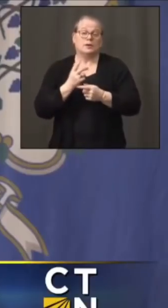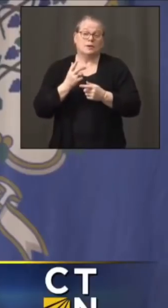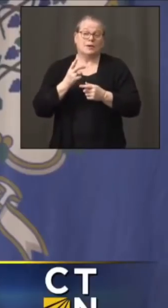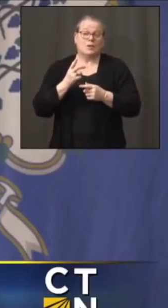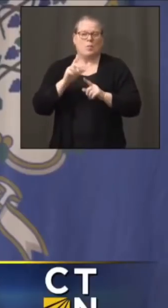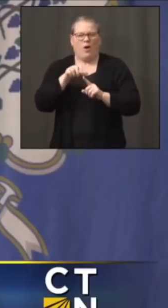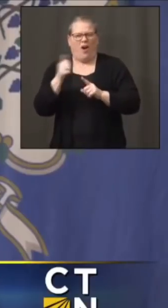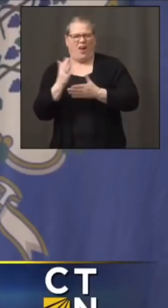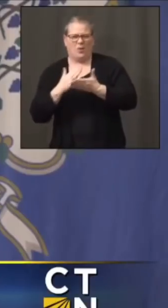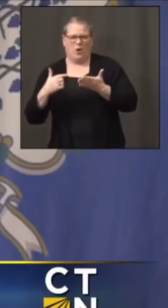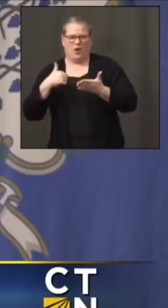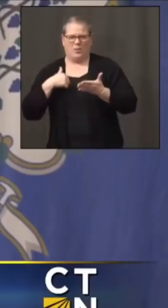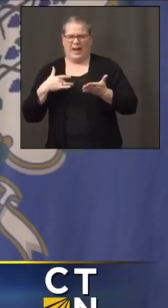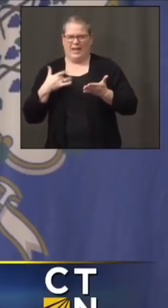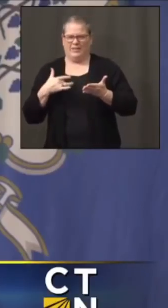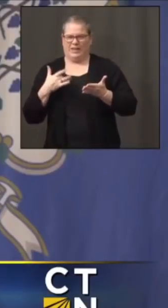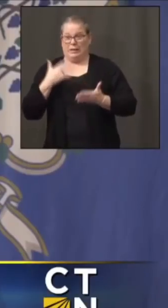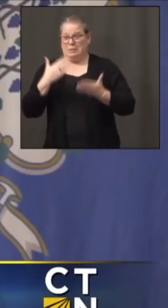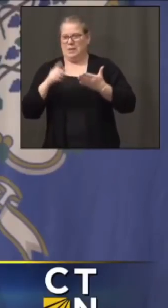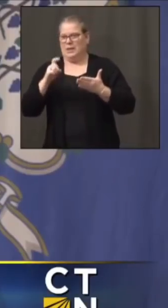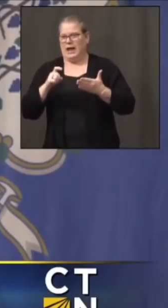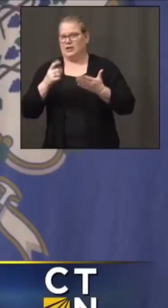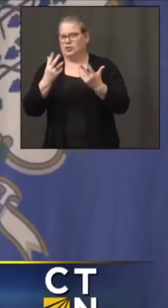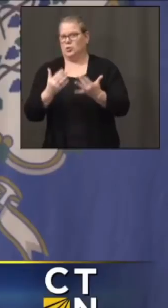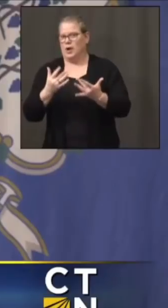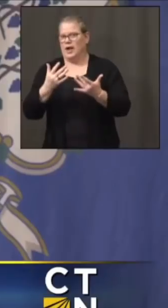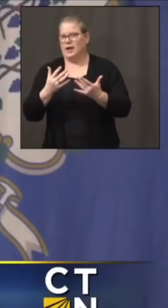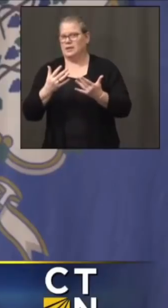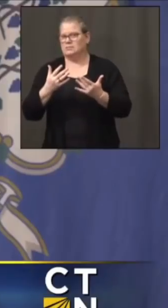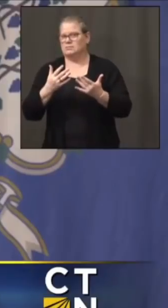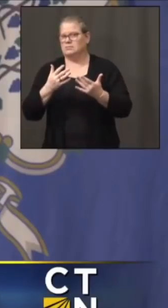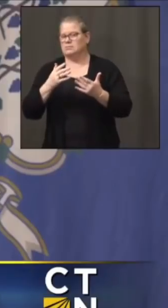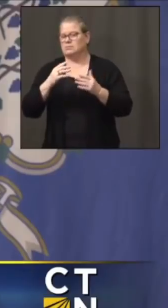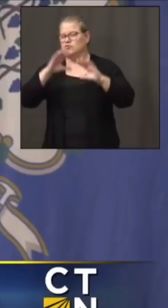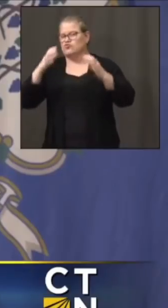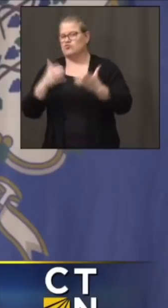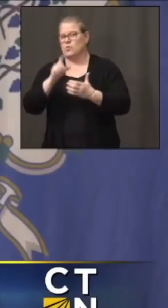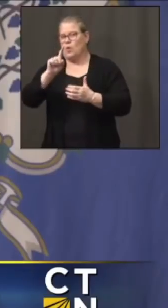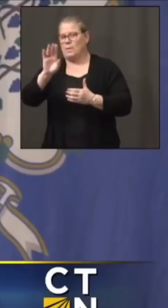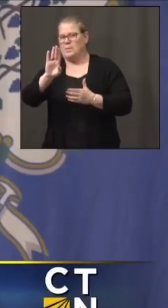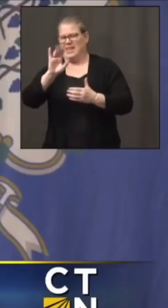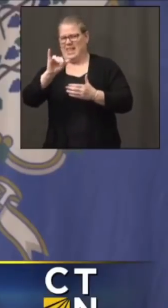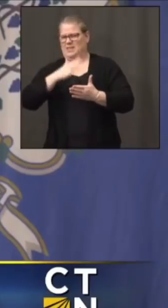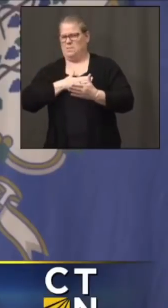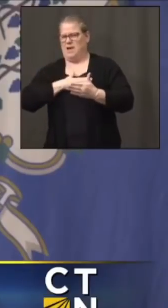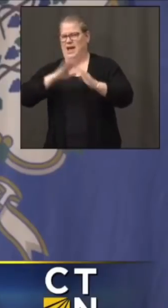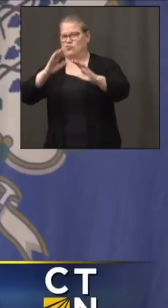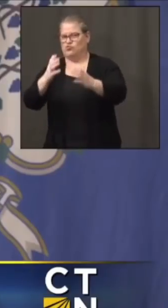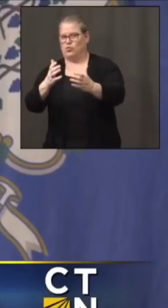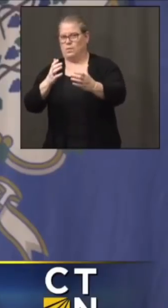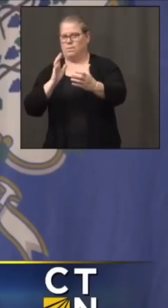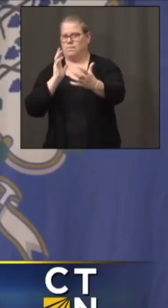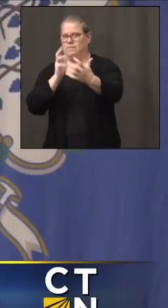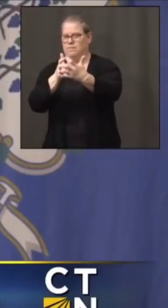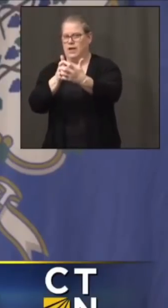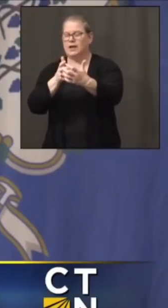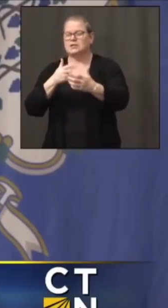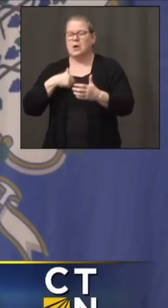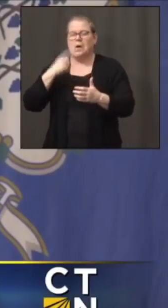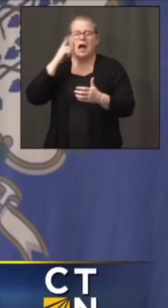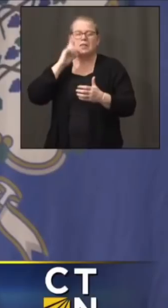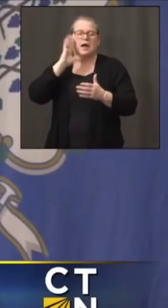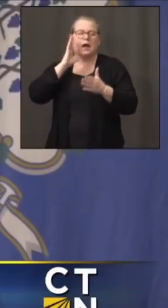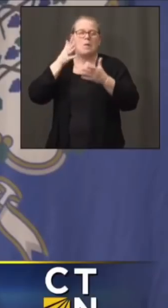I should wait to Group 1B, which is what my category is. So I think I'll let the CDC help me with